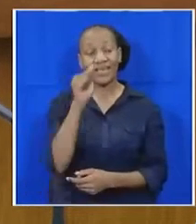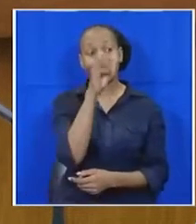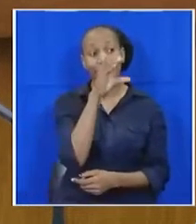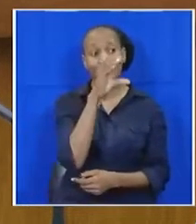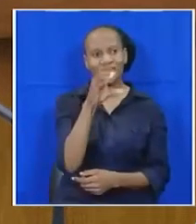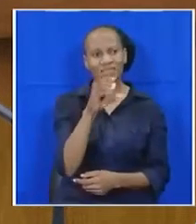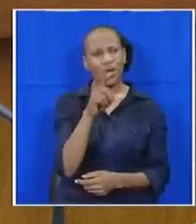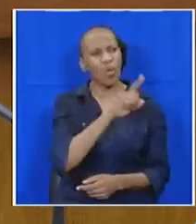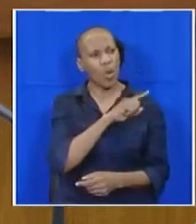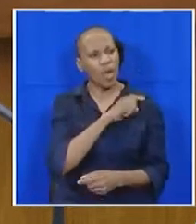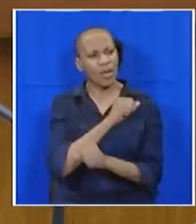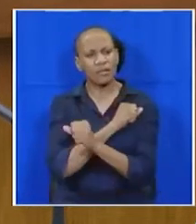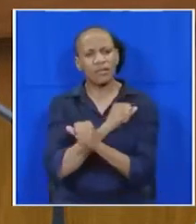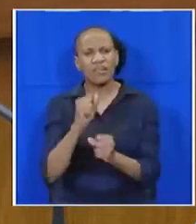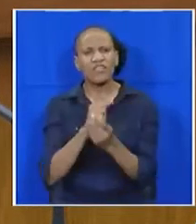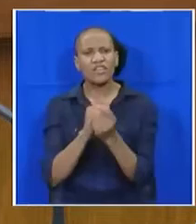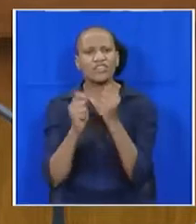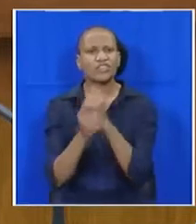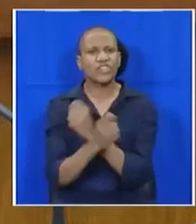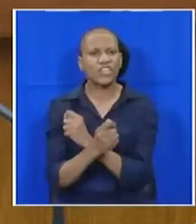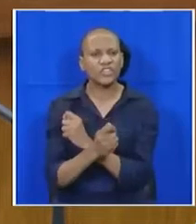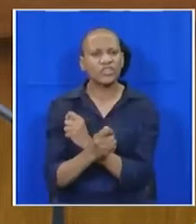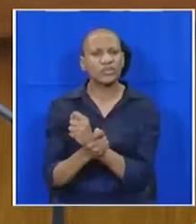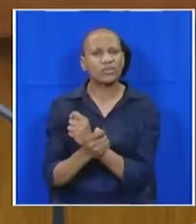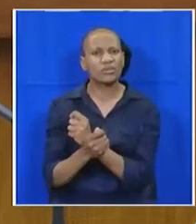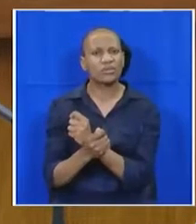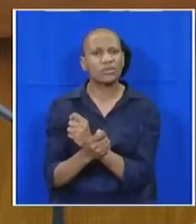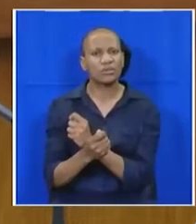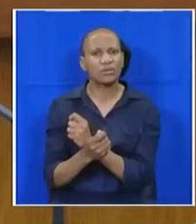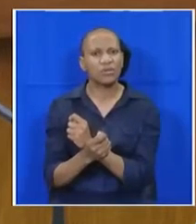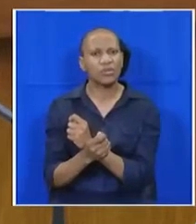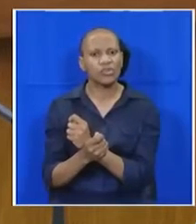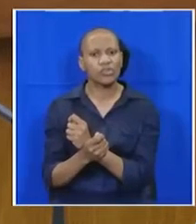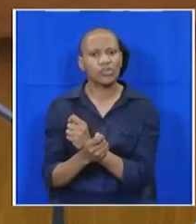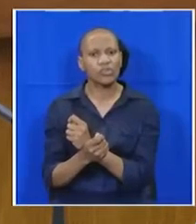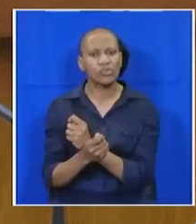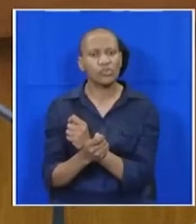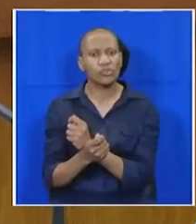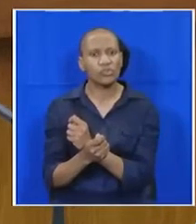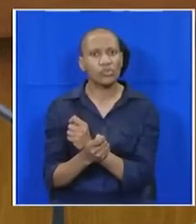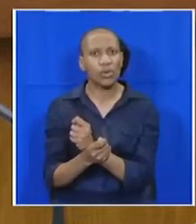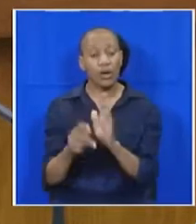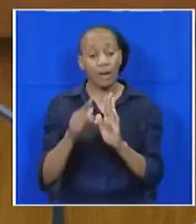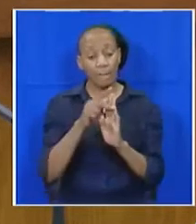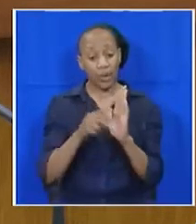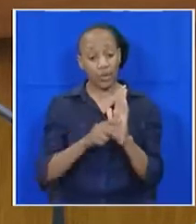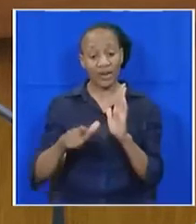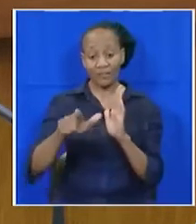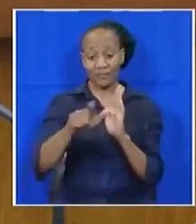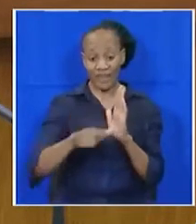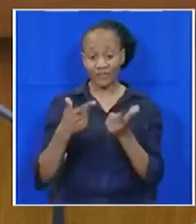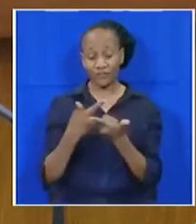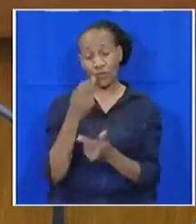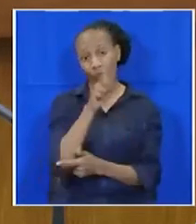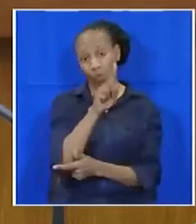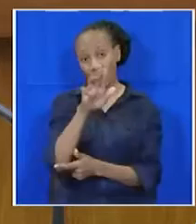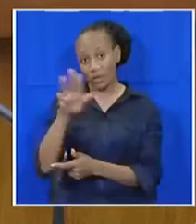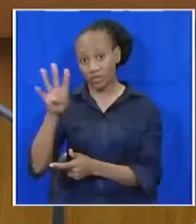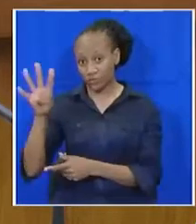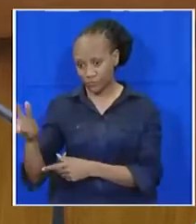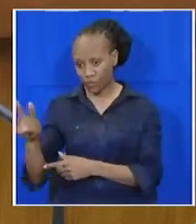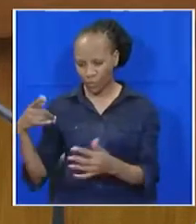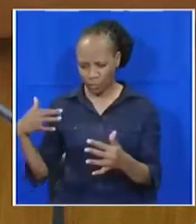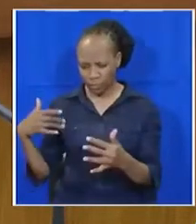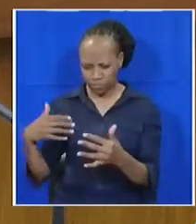moved to redress historical injustice? The land reform program since 1994 has been fraught